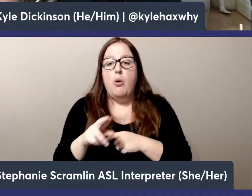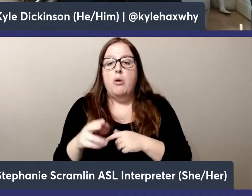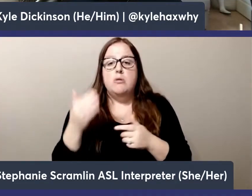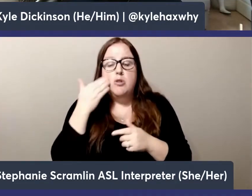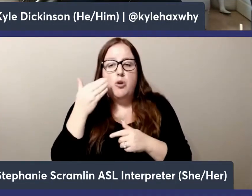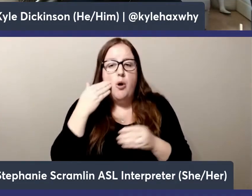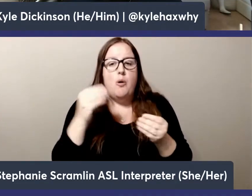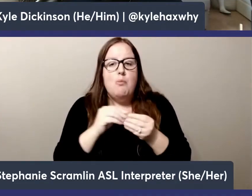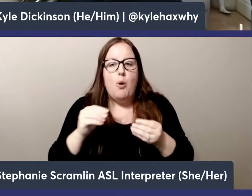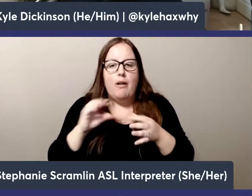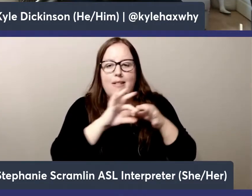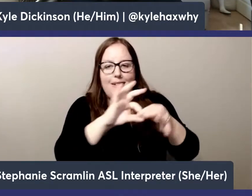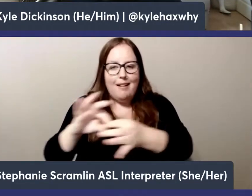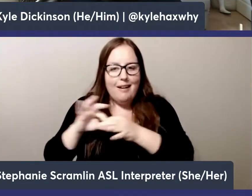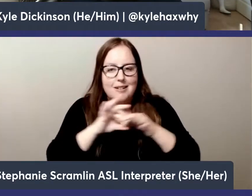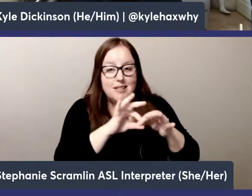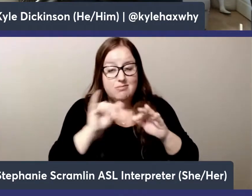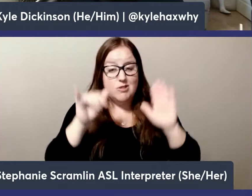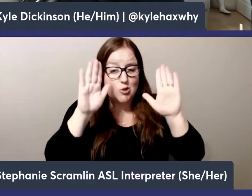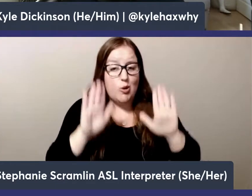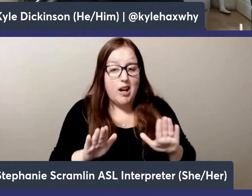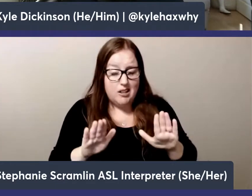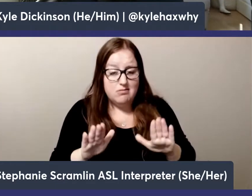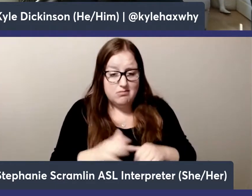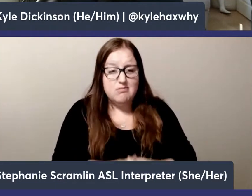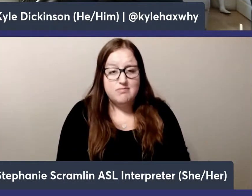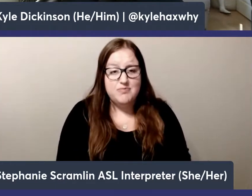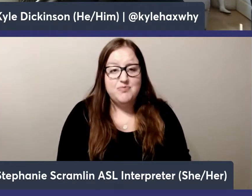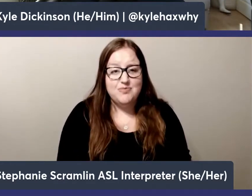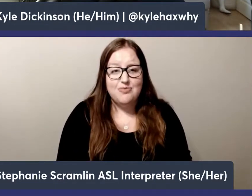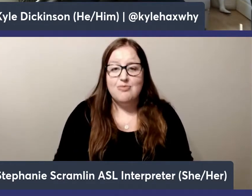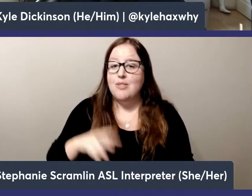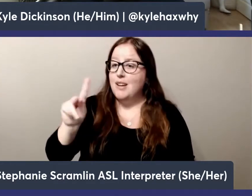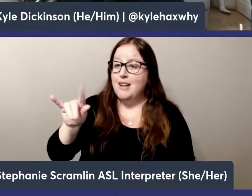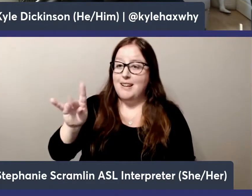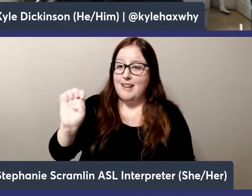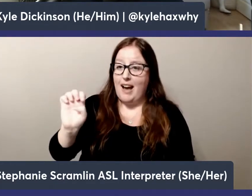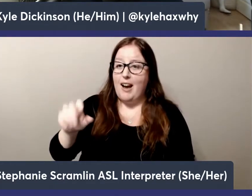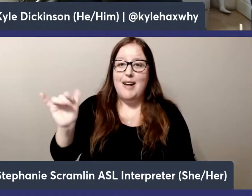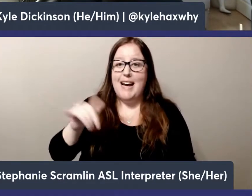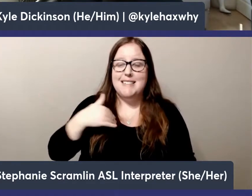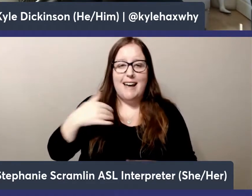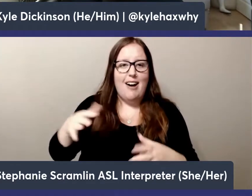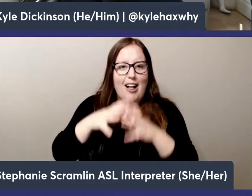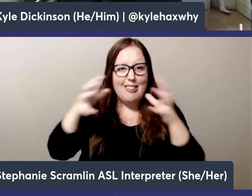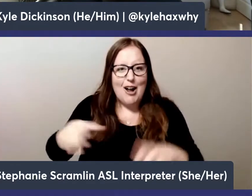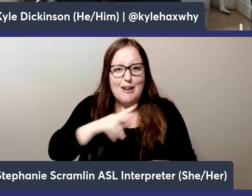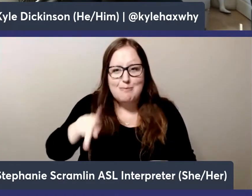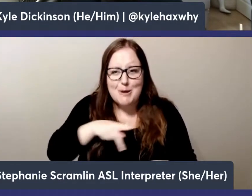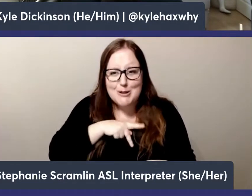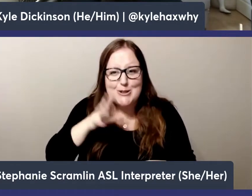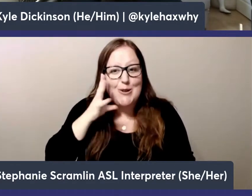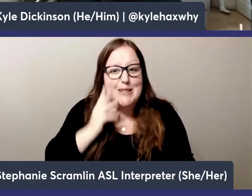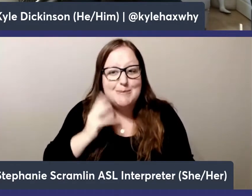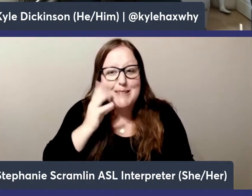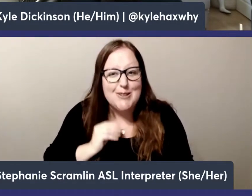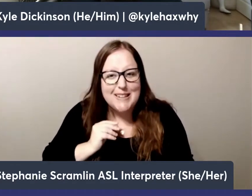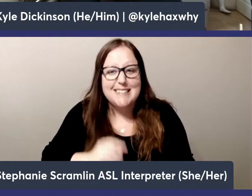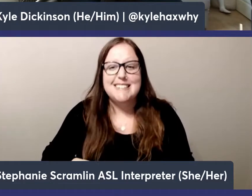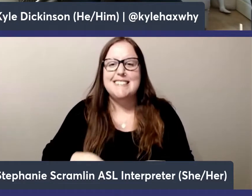more interconnected, which is great. Yeah. Yeah. And Kyle's giving us like a whole lot of personal experience,